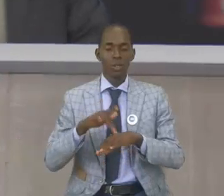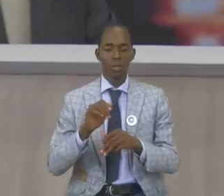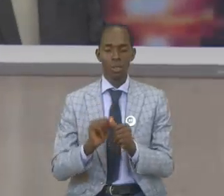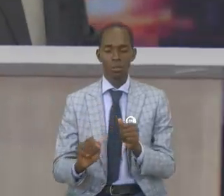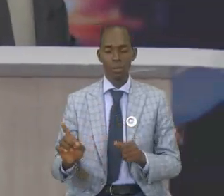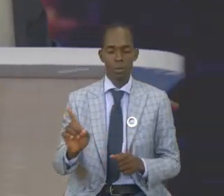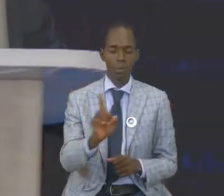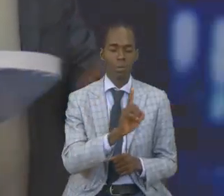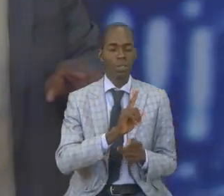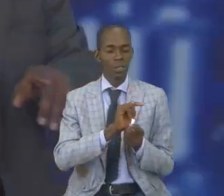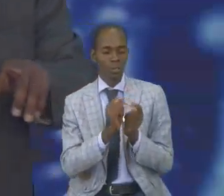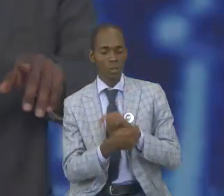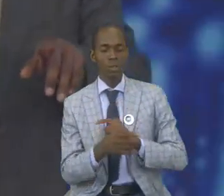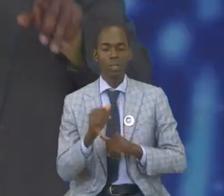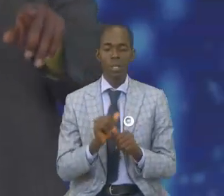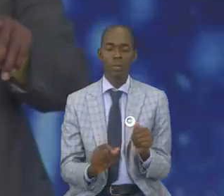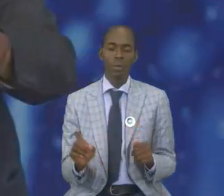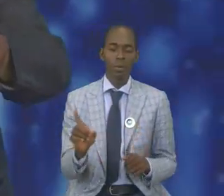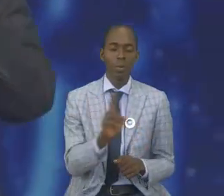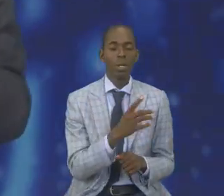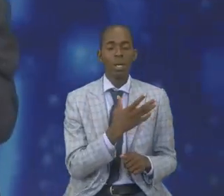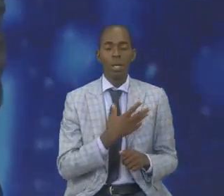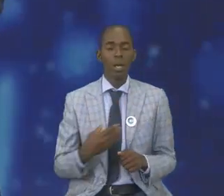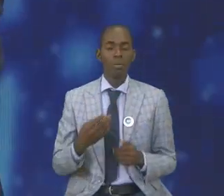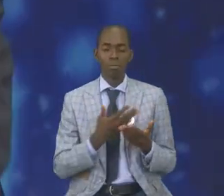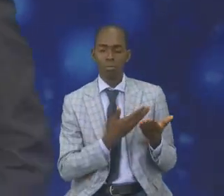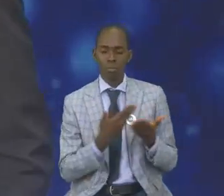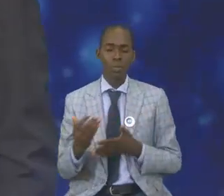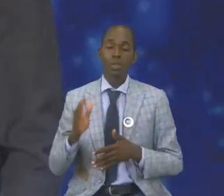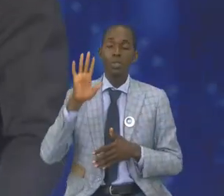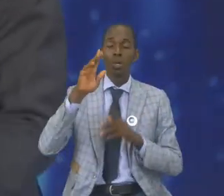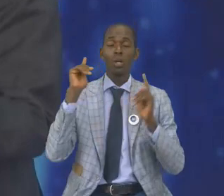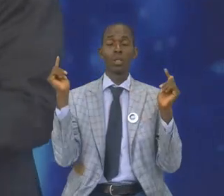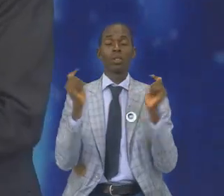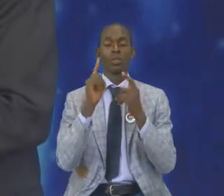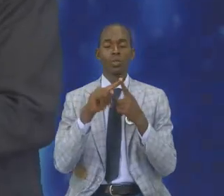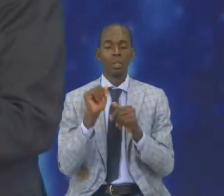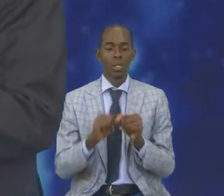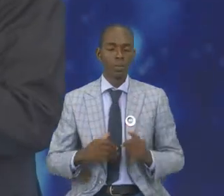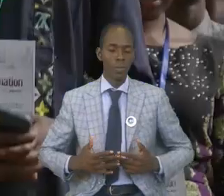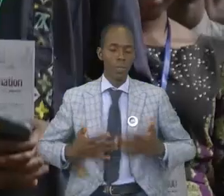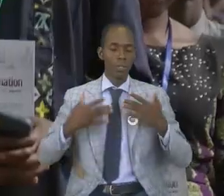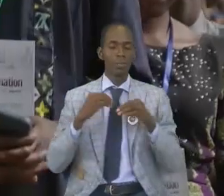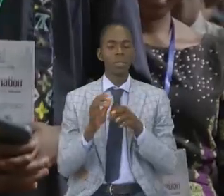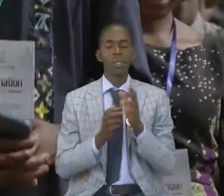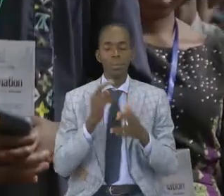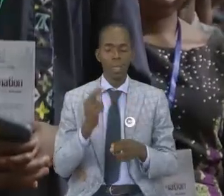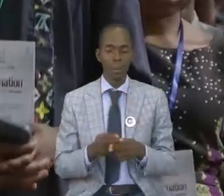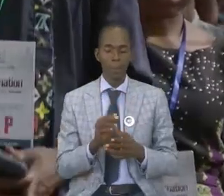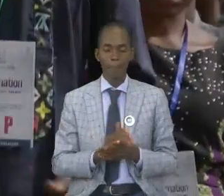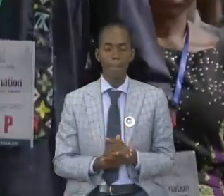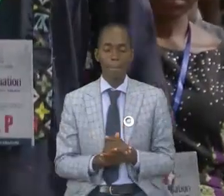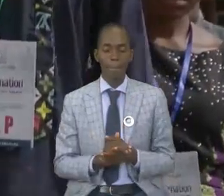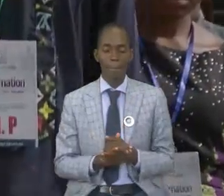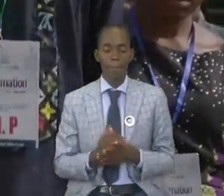everyone, transform everyone, and bring your triumph to every life in Jesus' name.